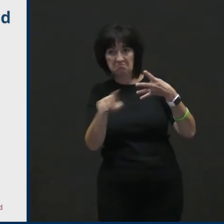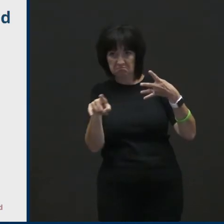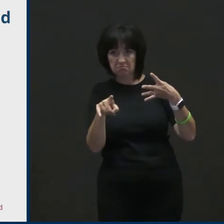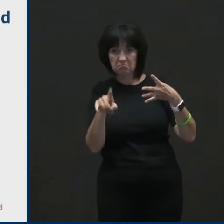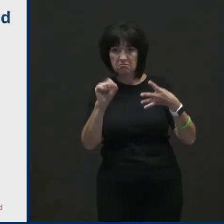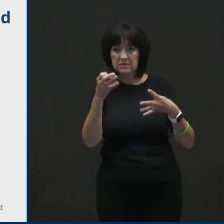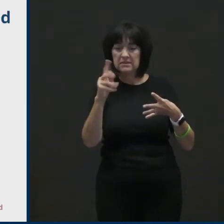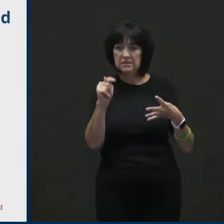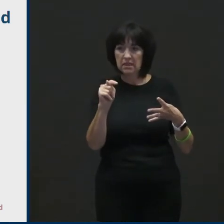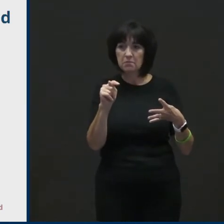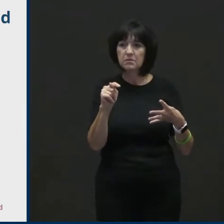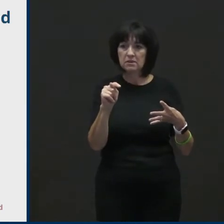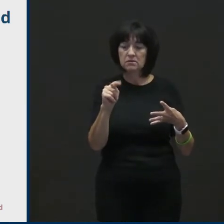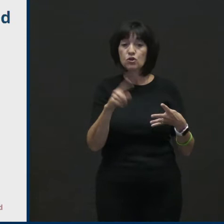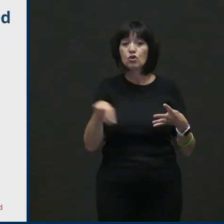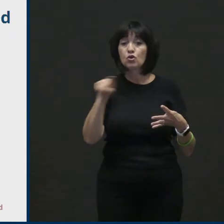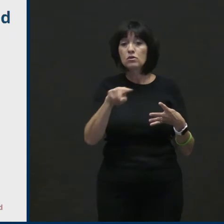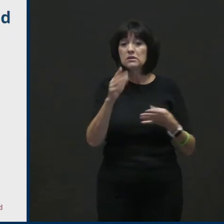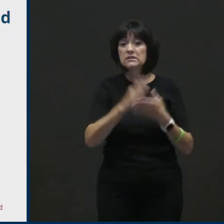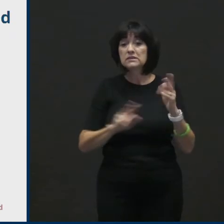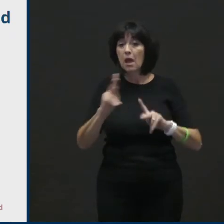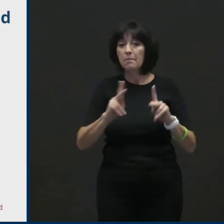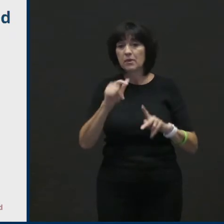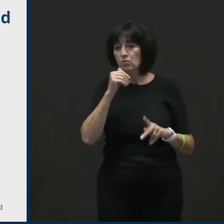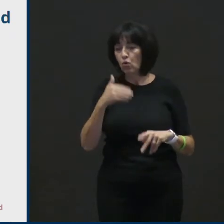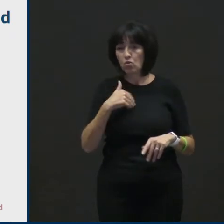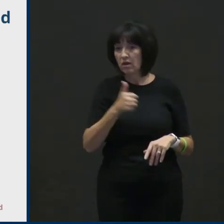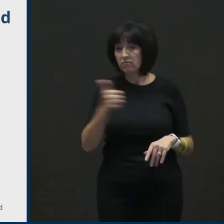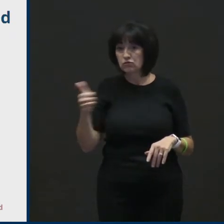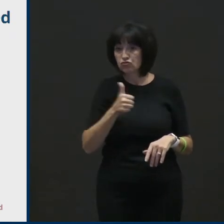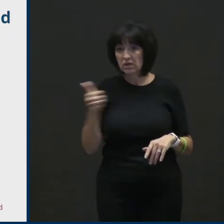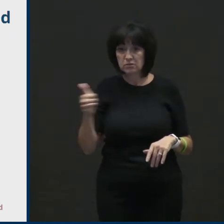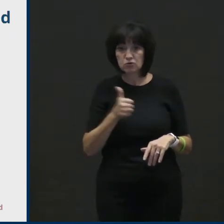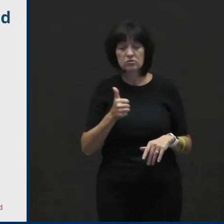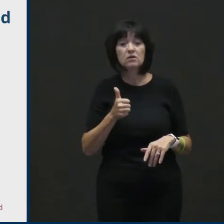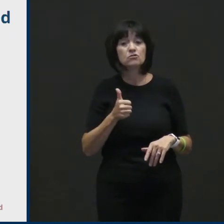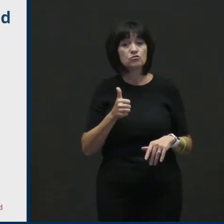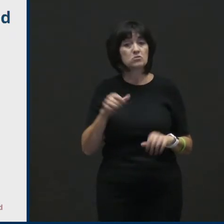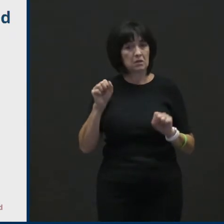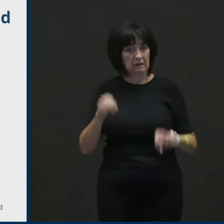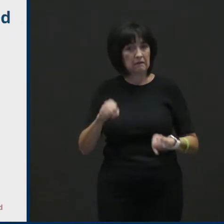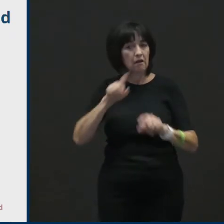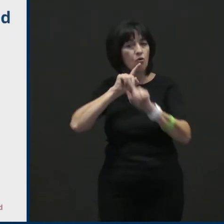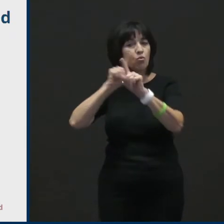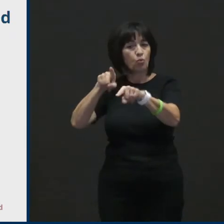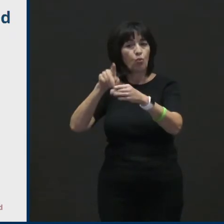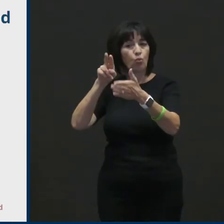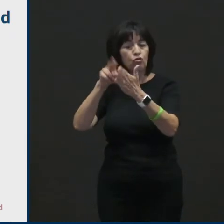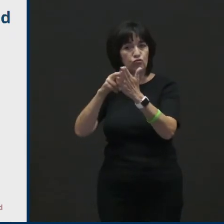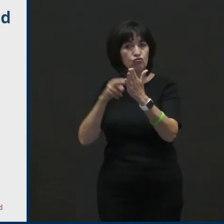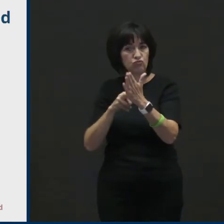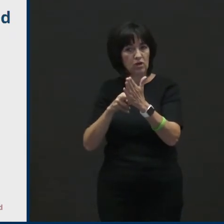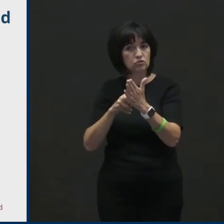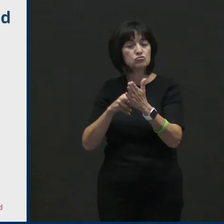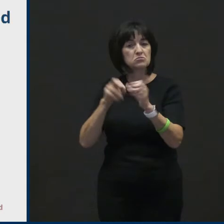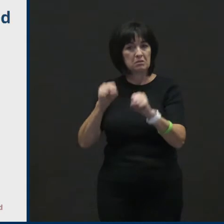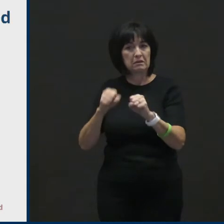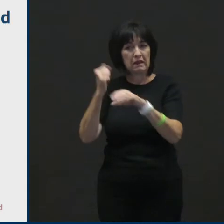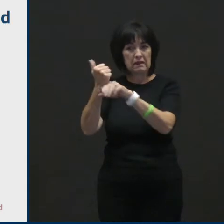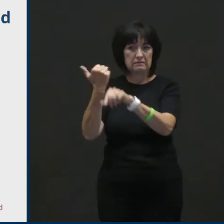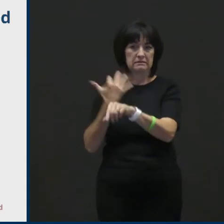the age of 60 or those that don't have transportation, so they could get that test right at their house and take it quickly and turn it around.